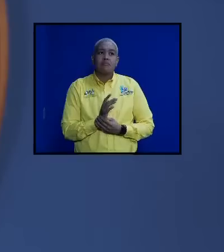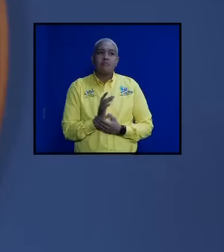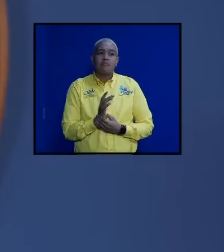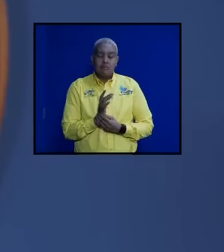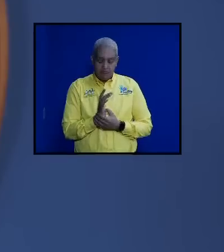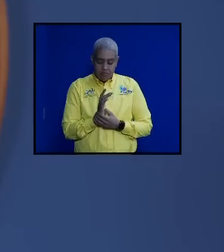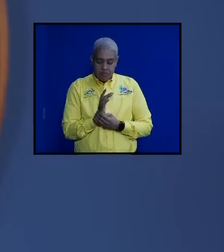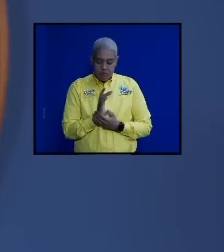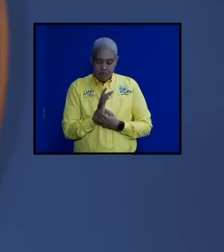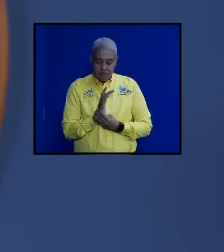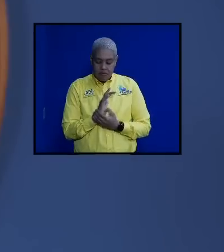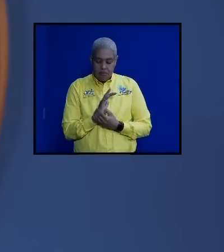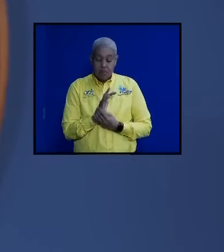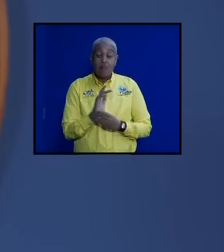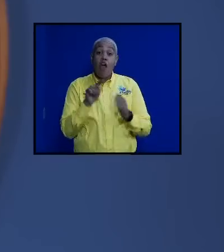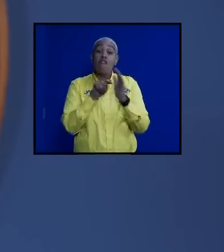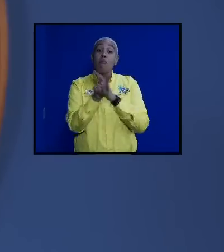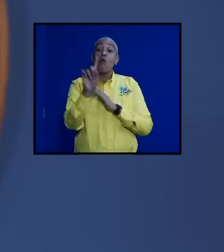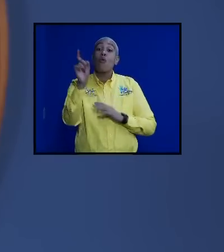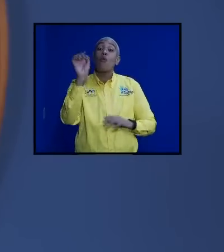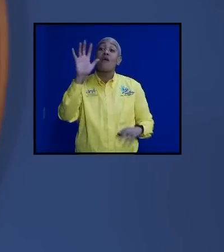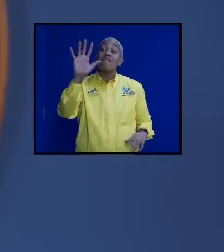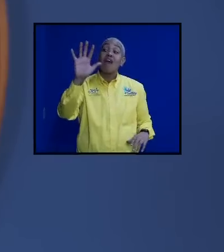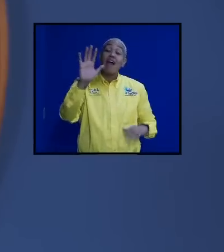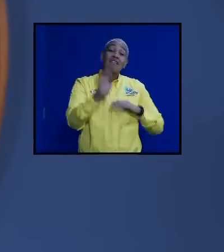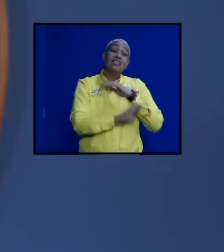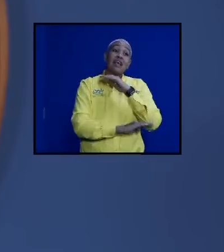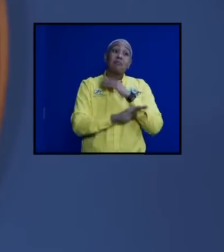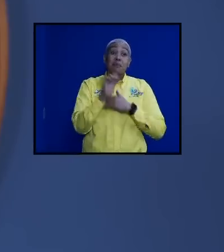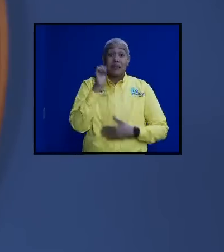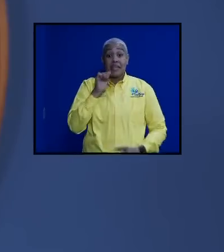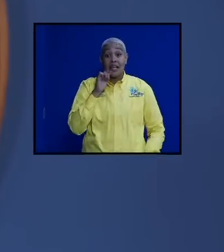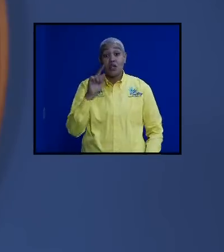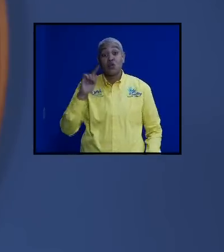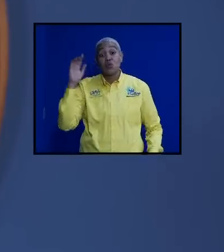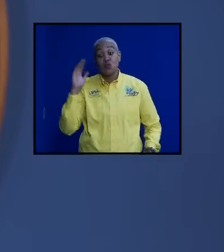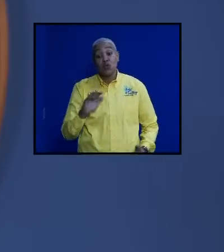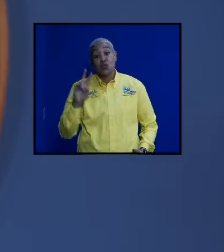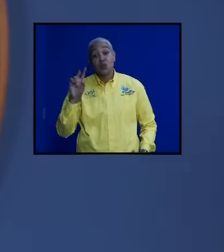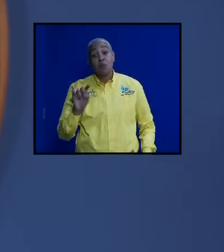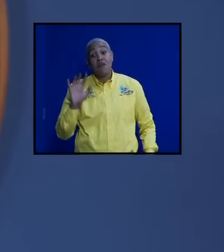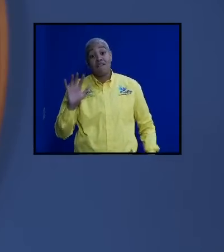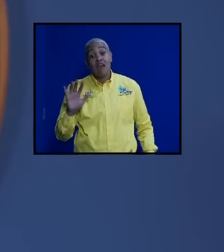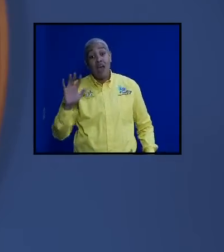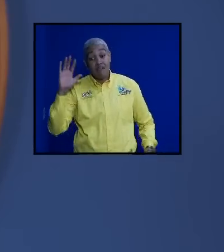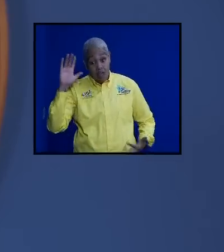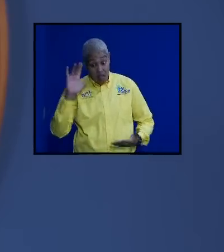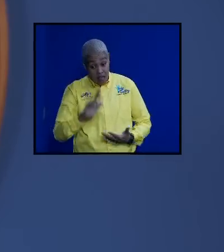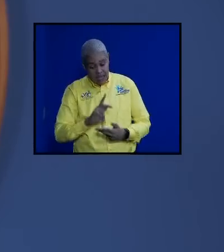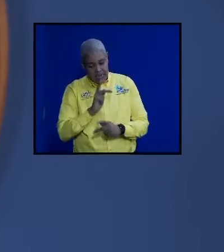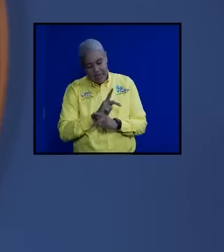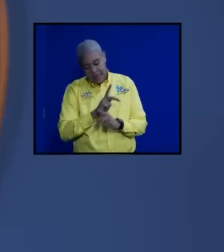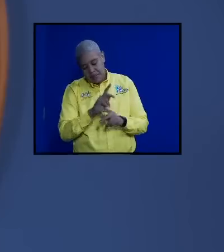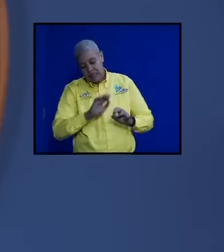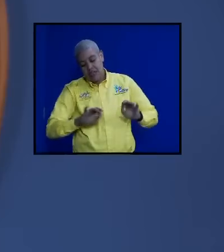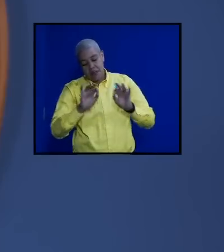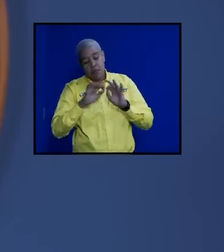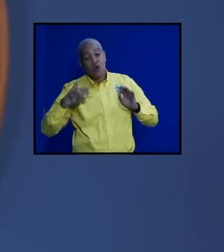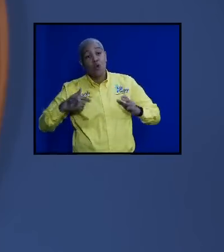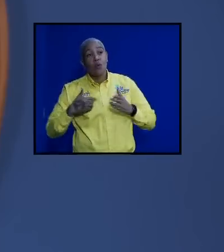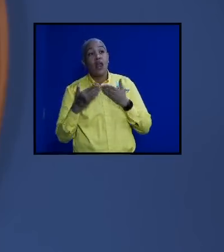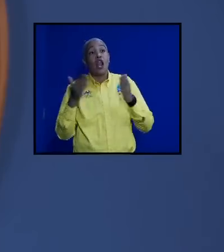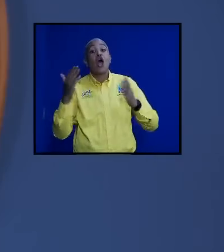from where it was at 5 in September per day down to 2.5 where it is now and trending downwards. And it's important that we launch next